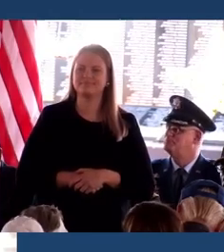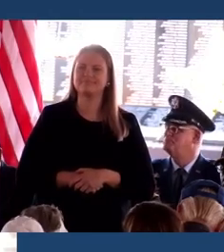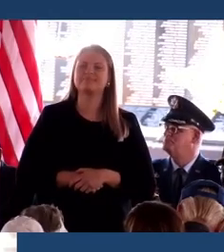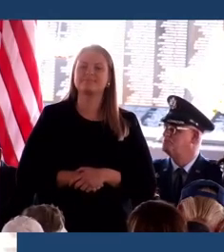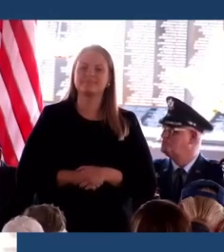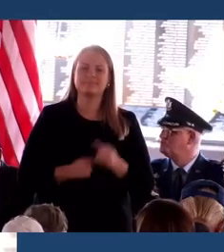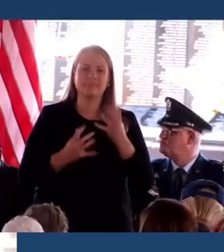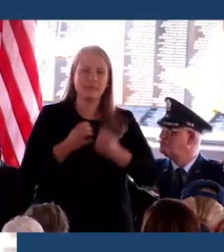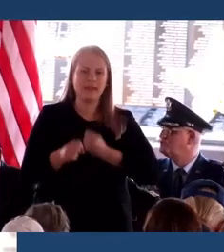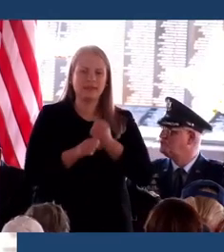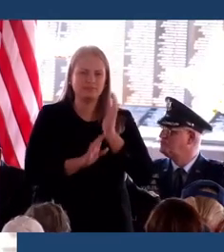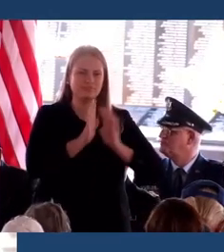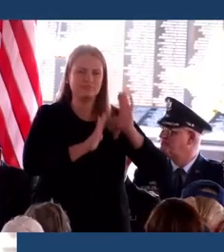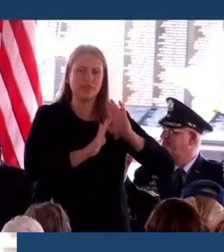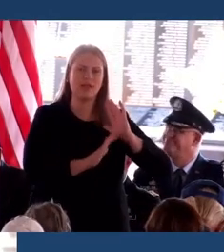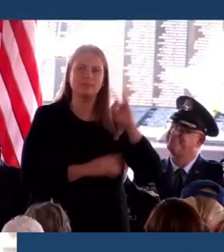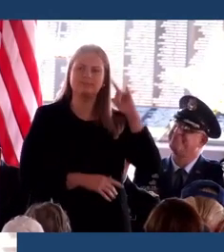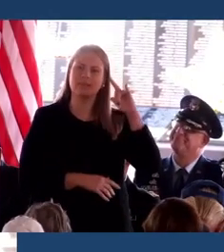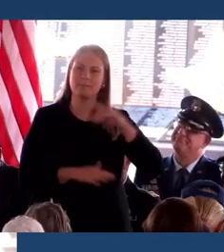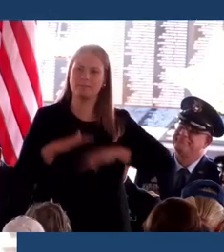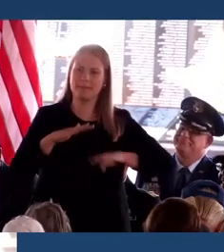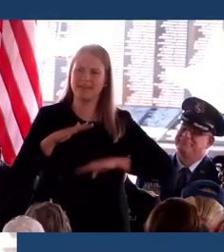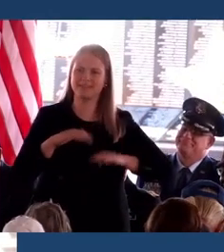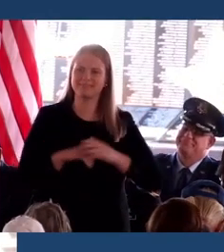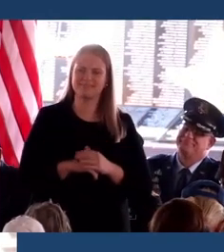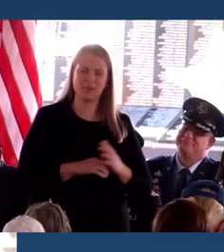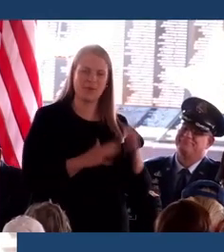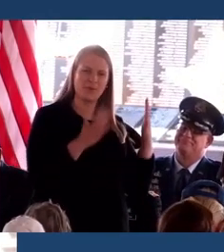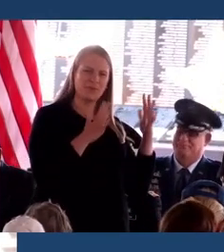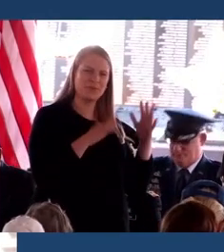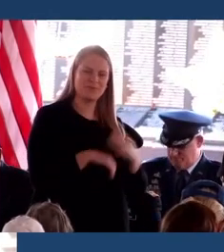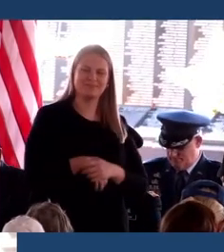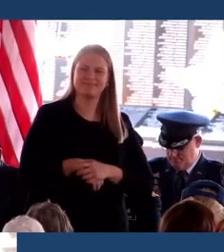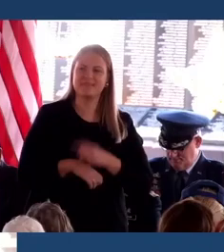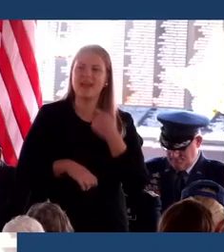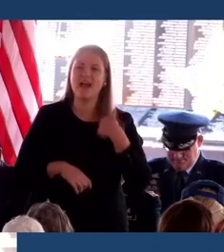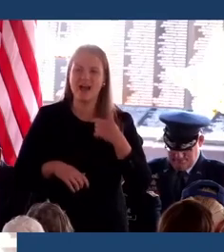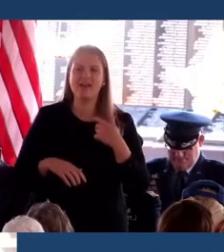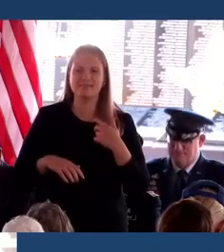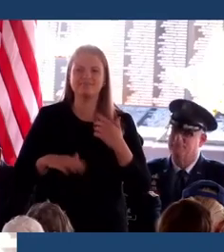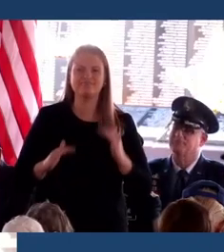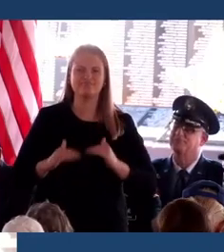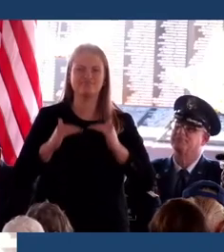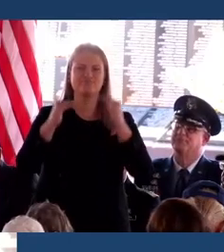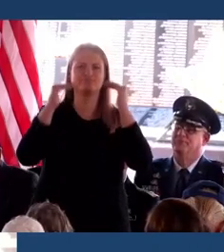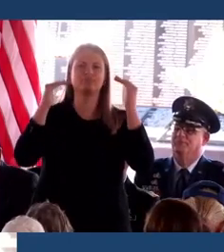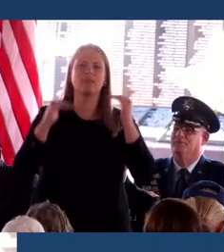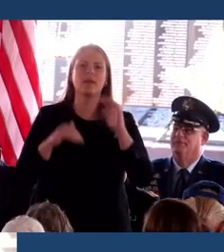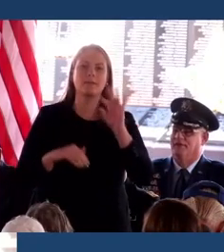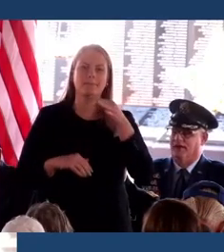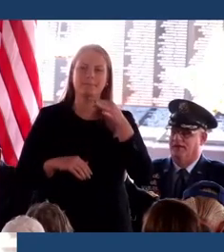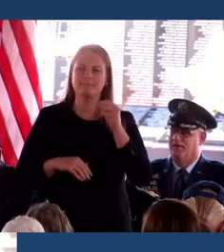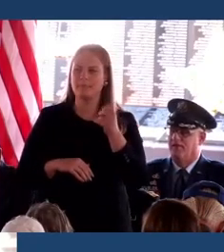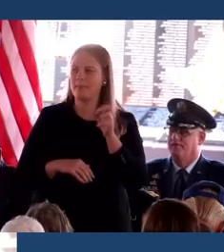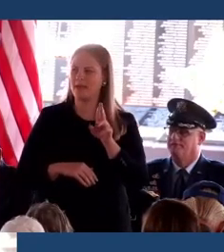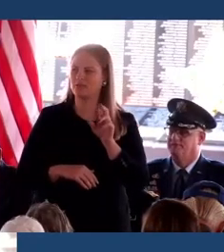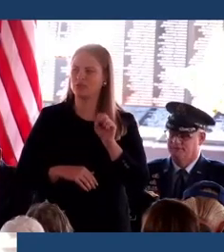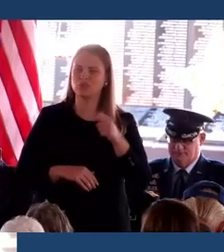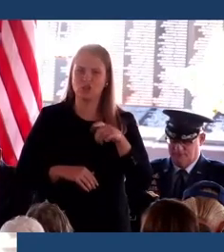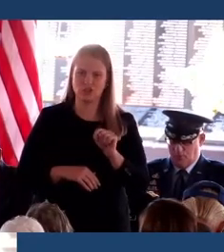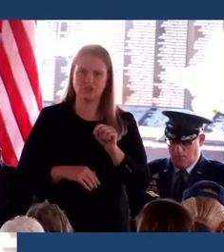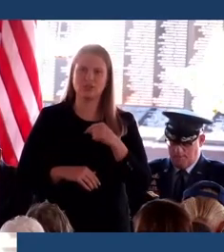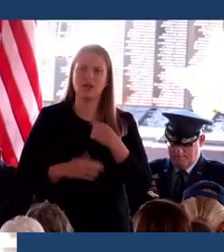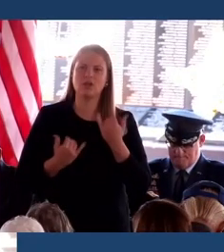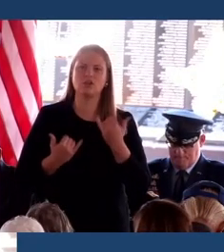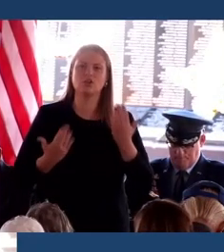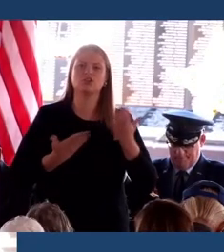Years ago, as an airman basic, I rose to the ranks to mass sergeant as a